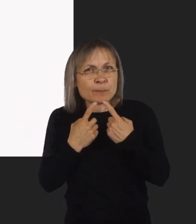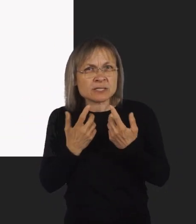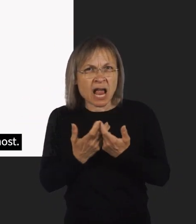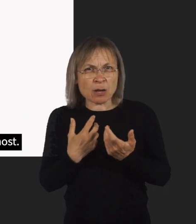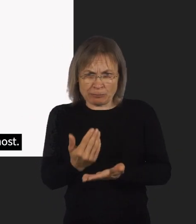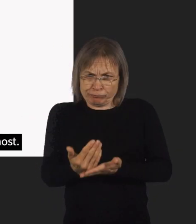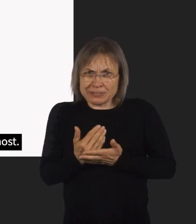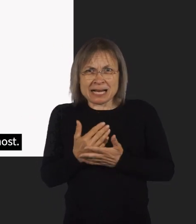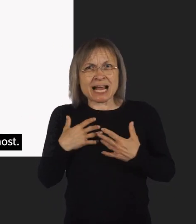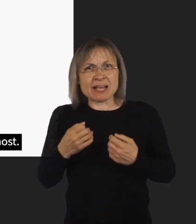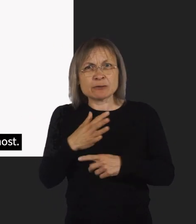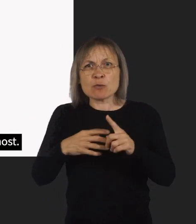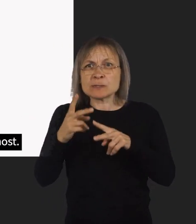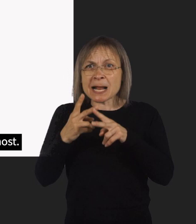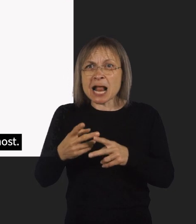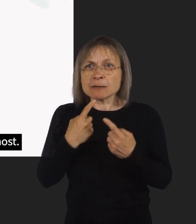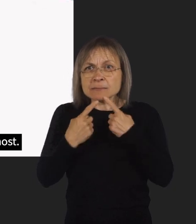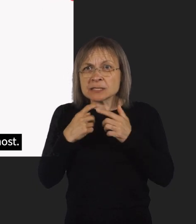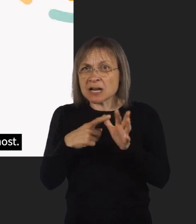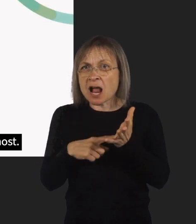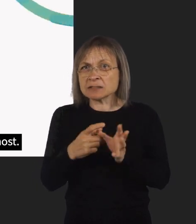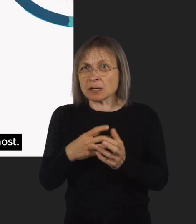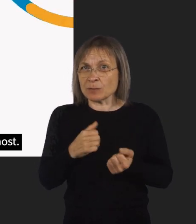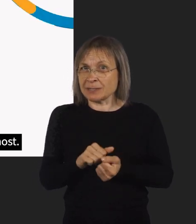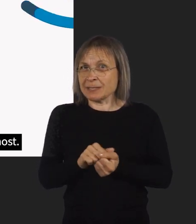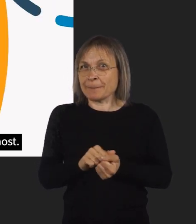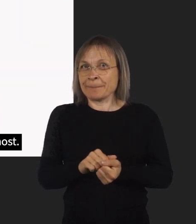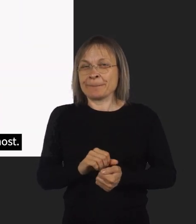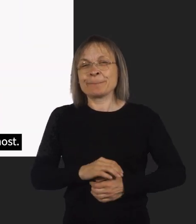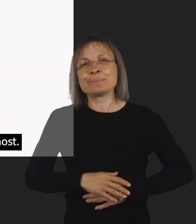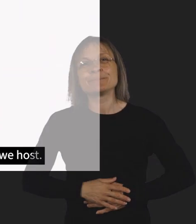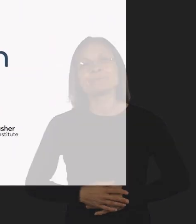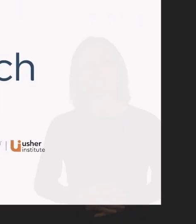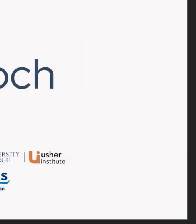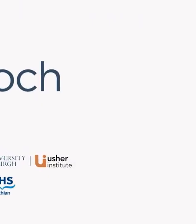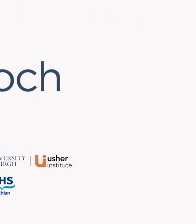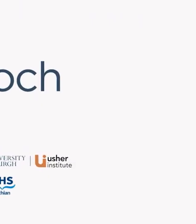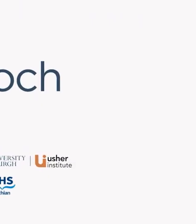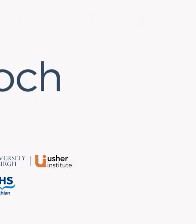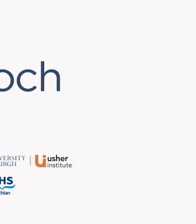discover more about how we protect the health and social care data we host.